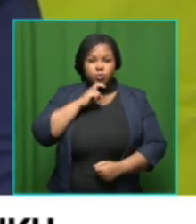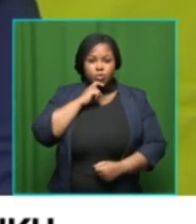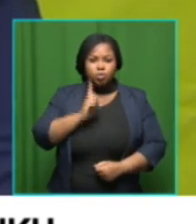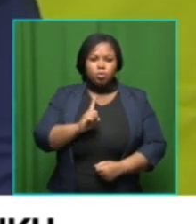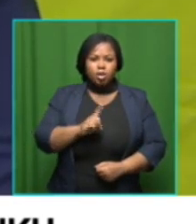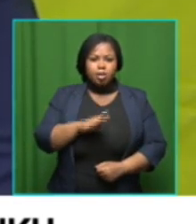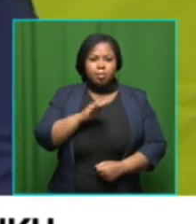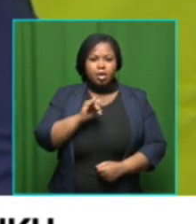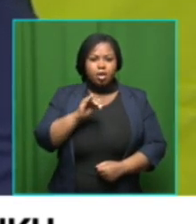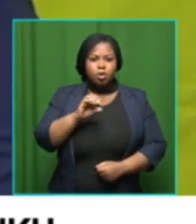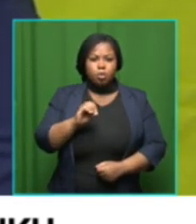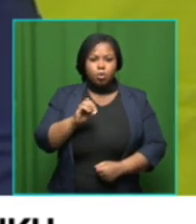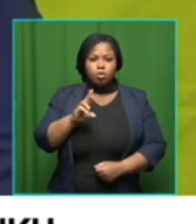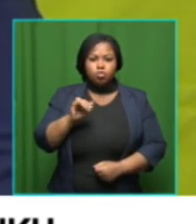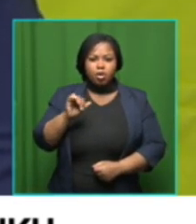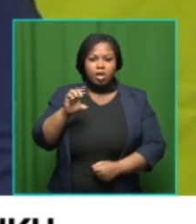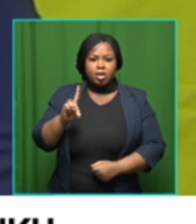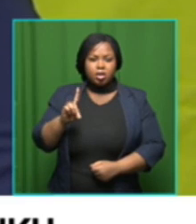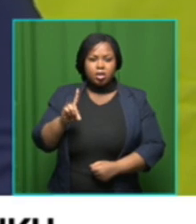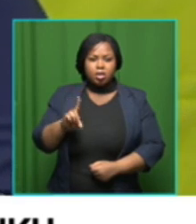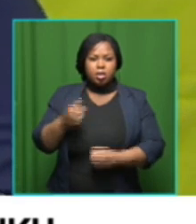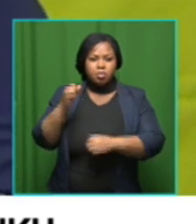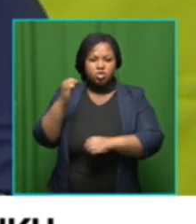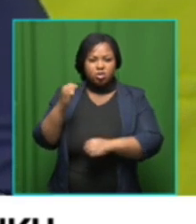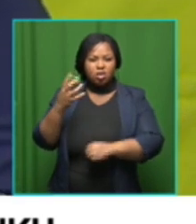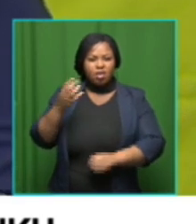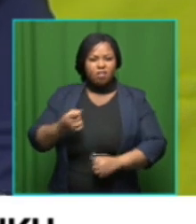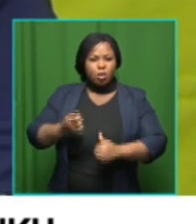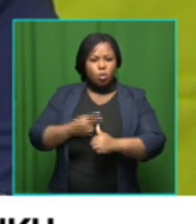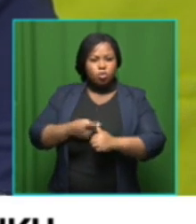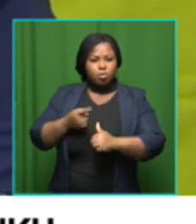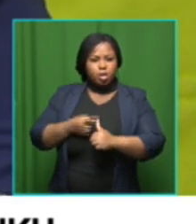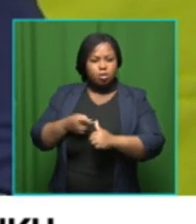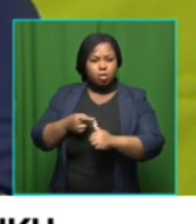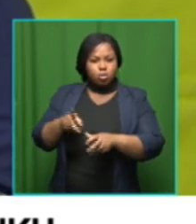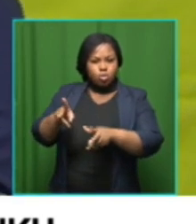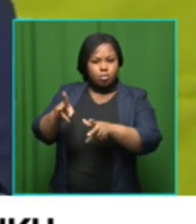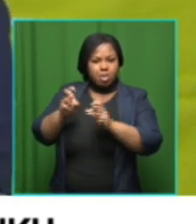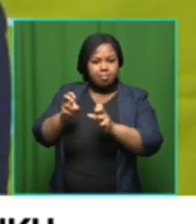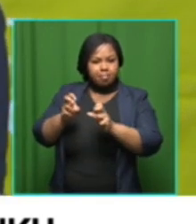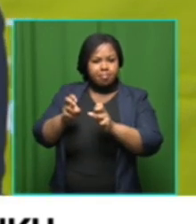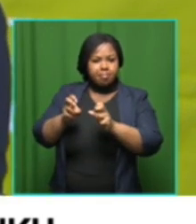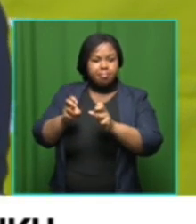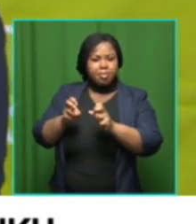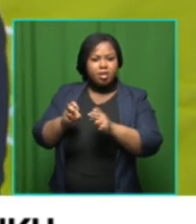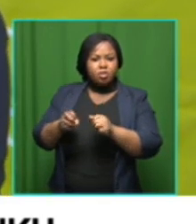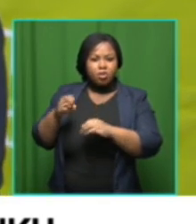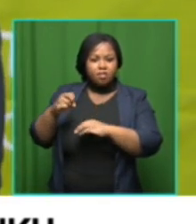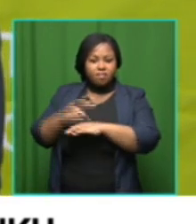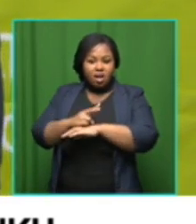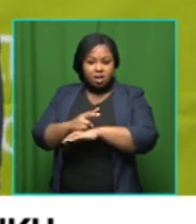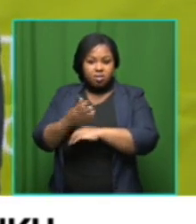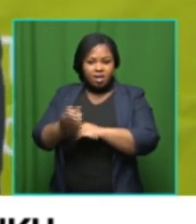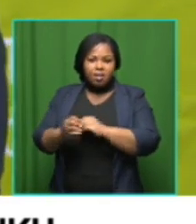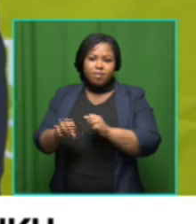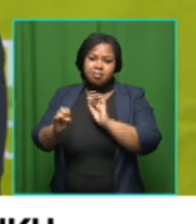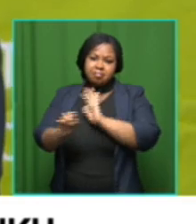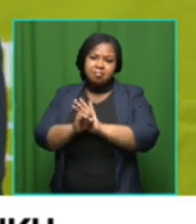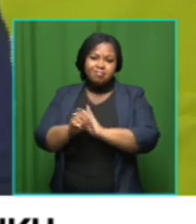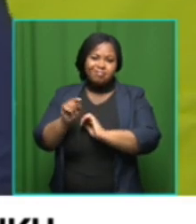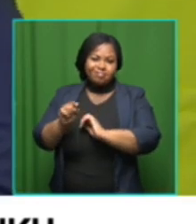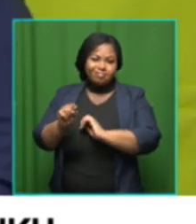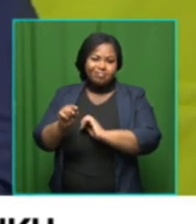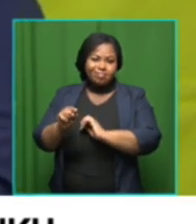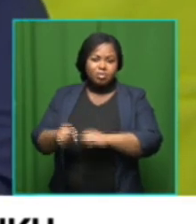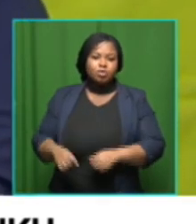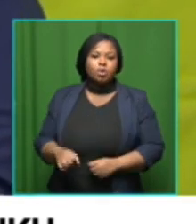biorad machine that's got an automatic extractor of the virus, and this is in